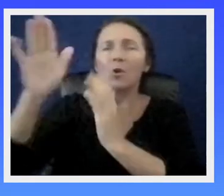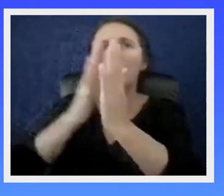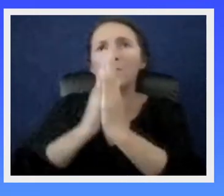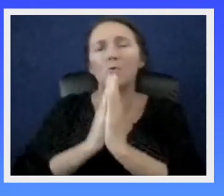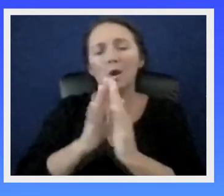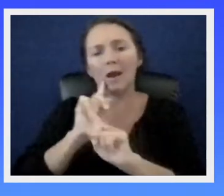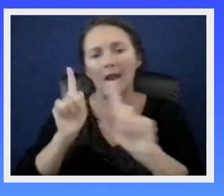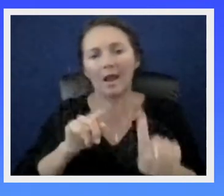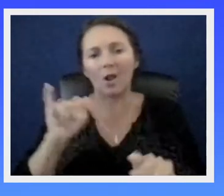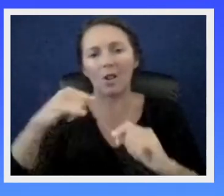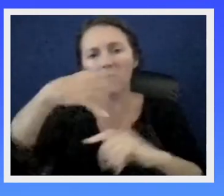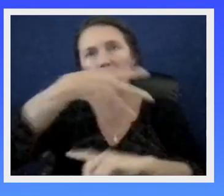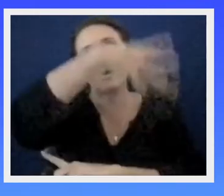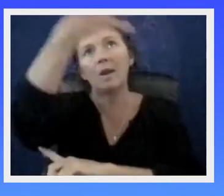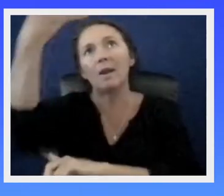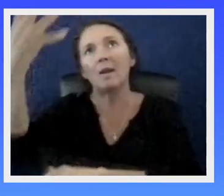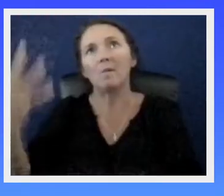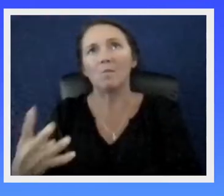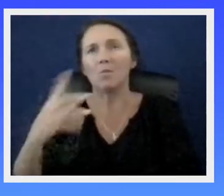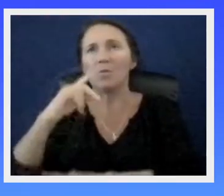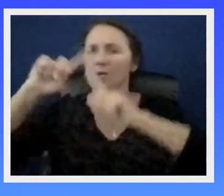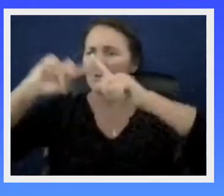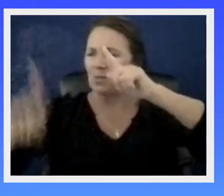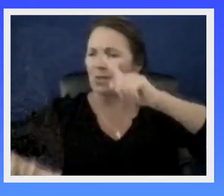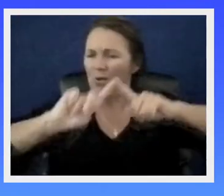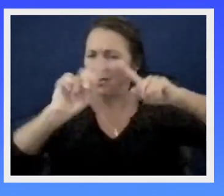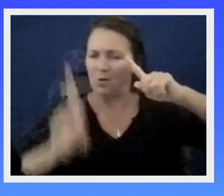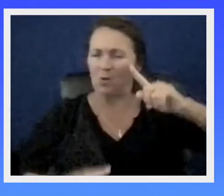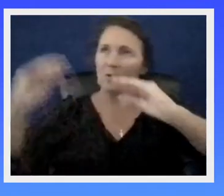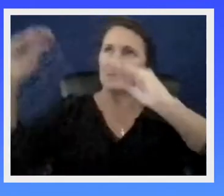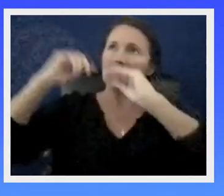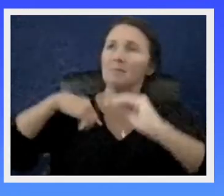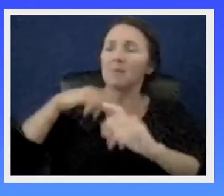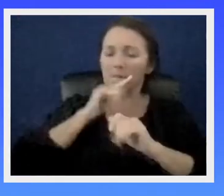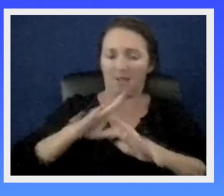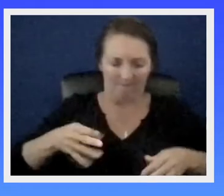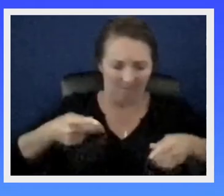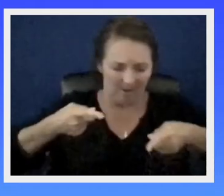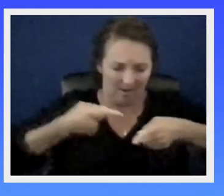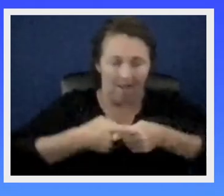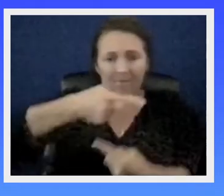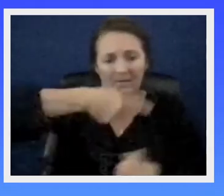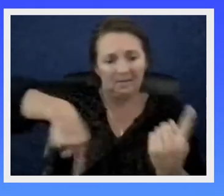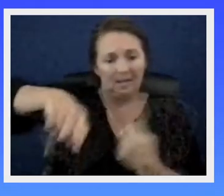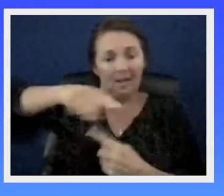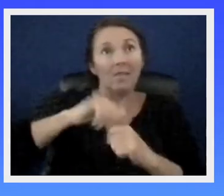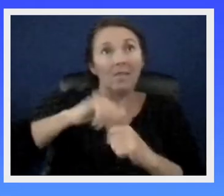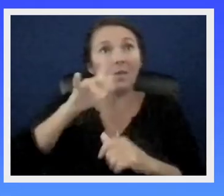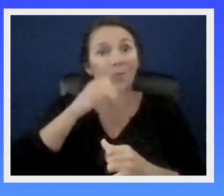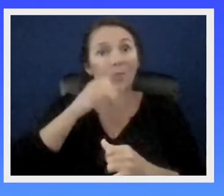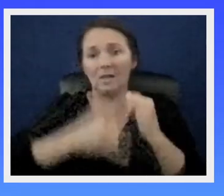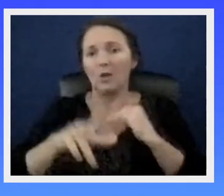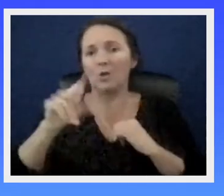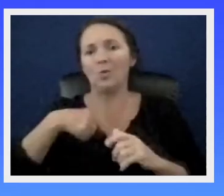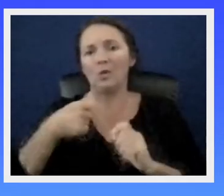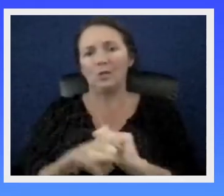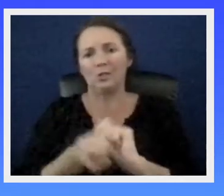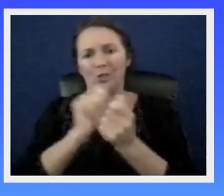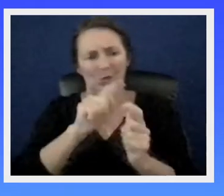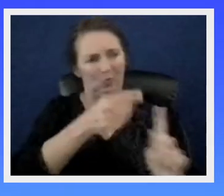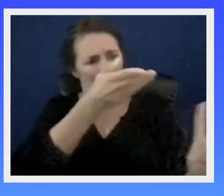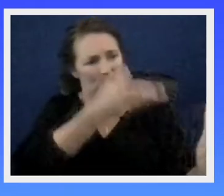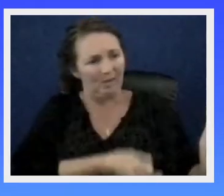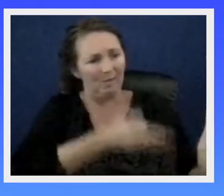rainbow. Thunderstorm, teach me the blessing of a conflict. Cycles may not end, but we get to change them. The bloom